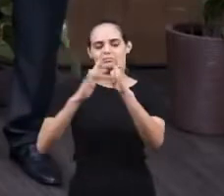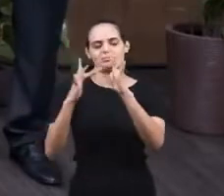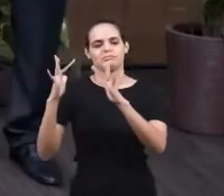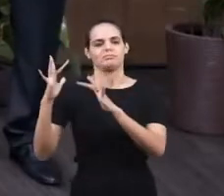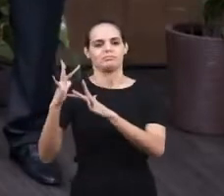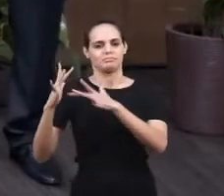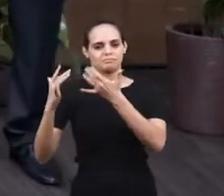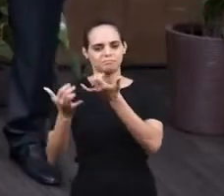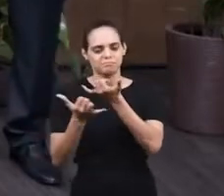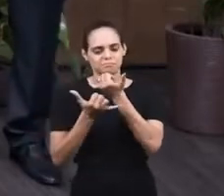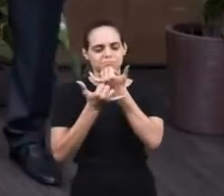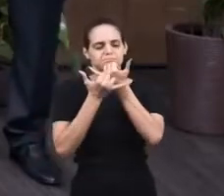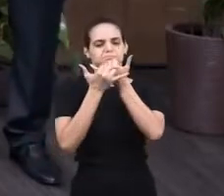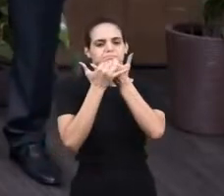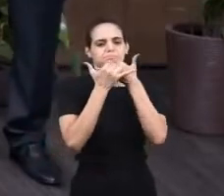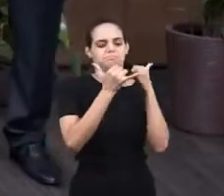us.